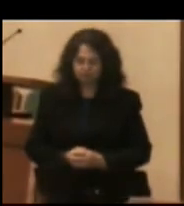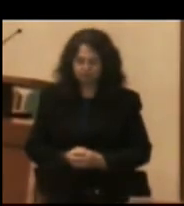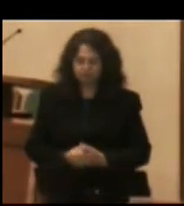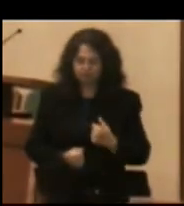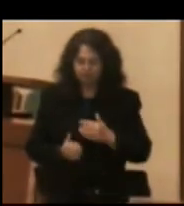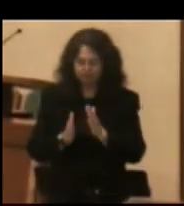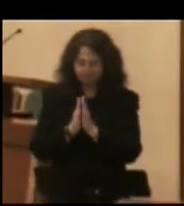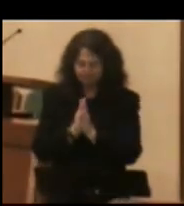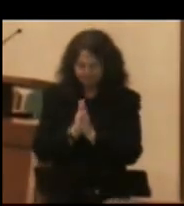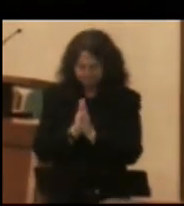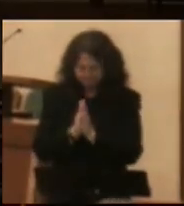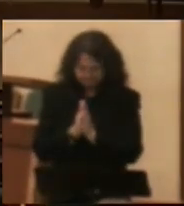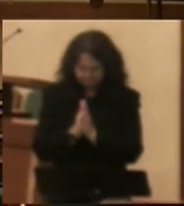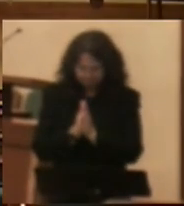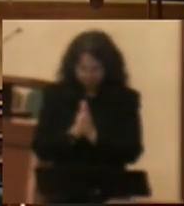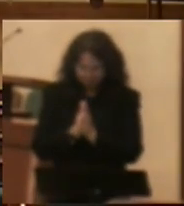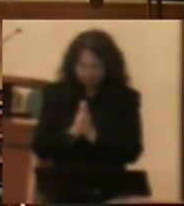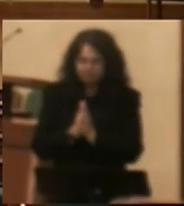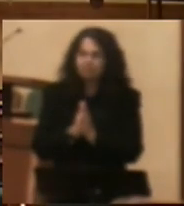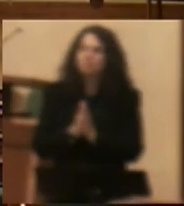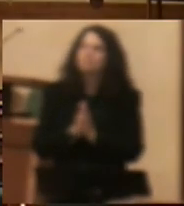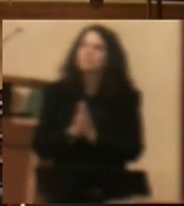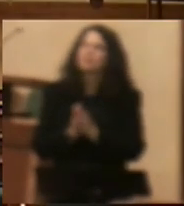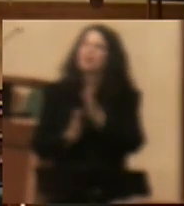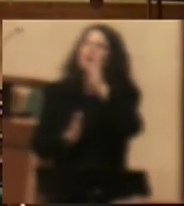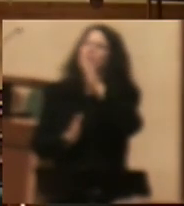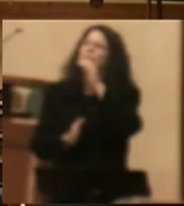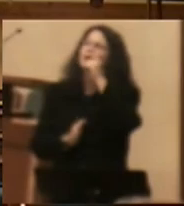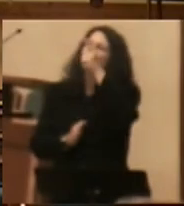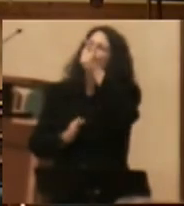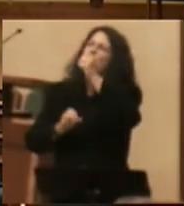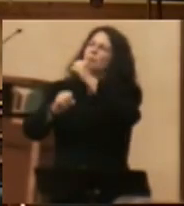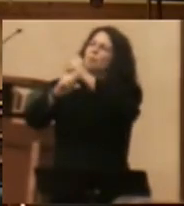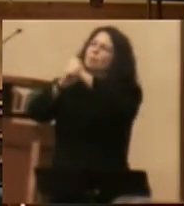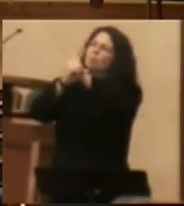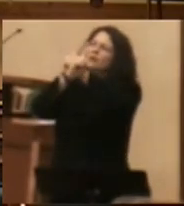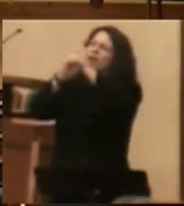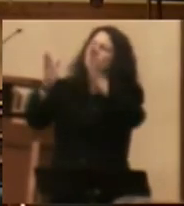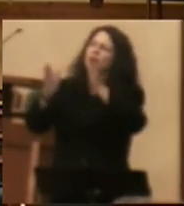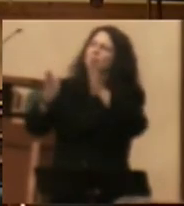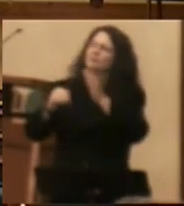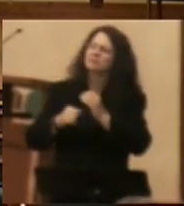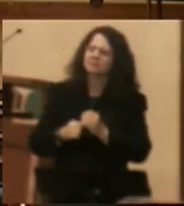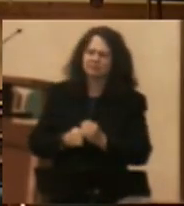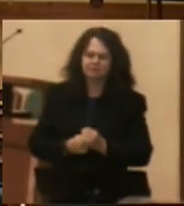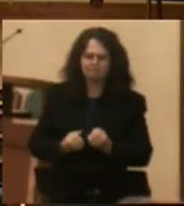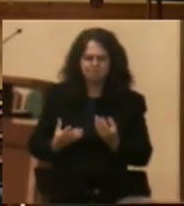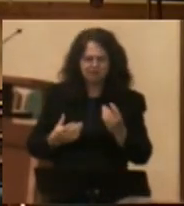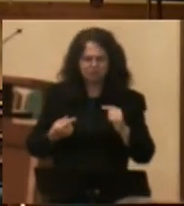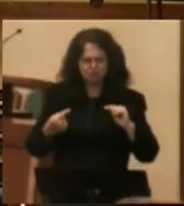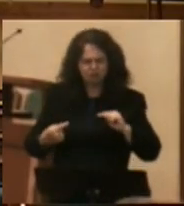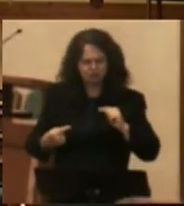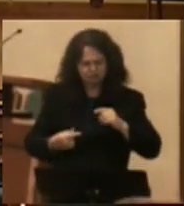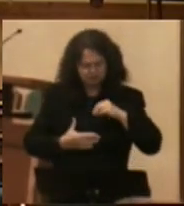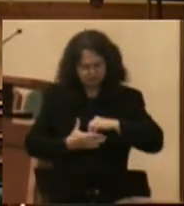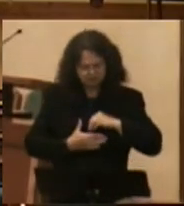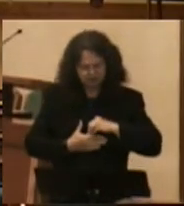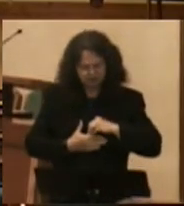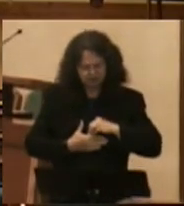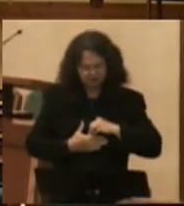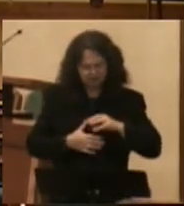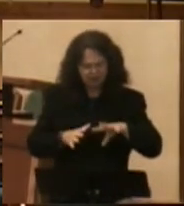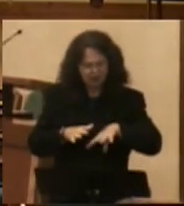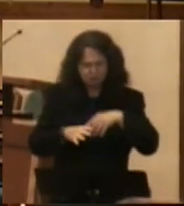Let us pray. O God, our defender, storms rage around and within us and cause us to be